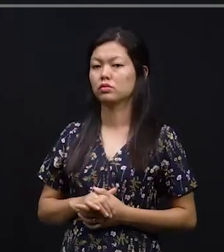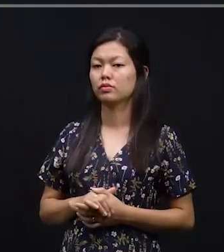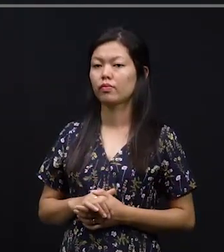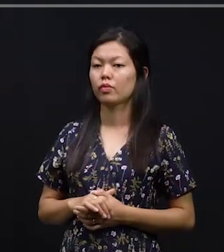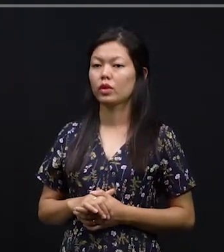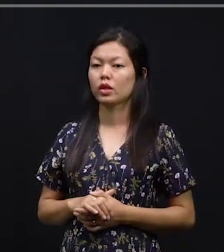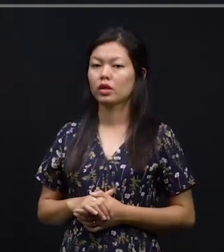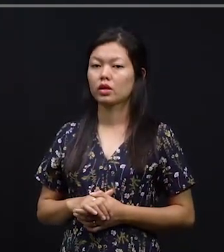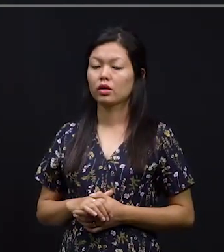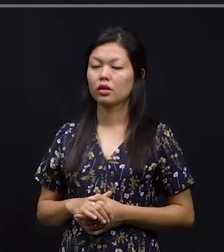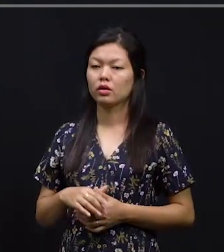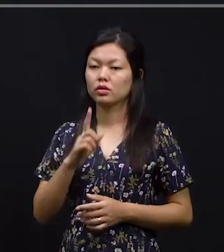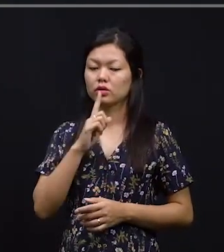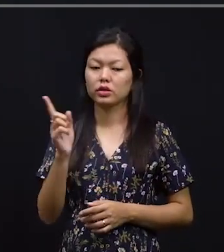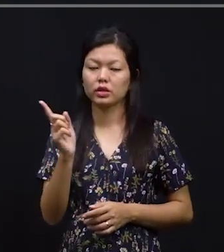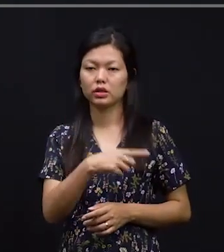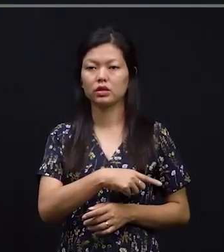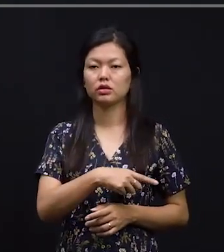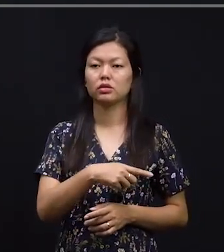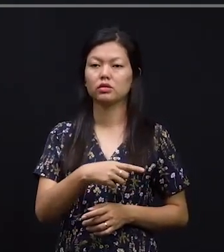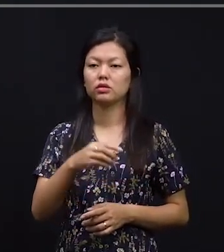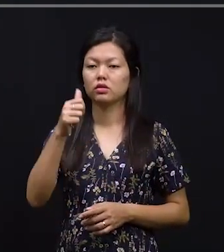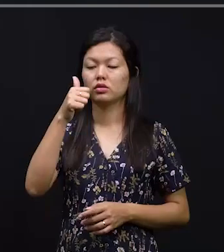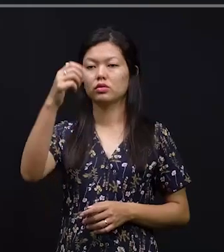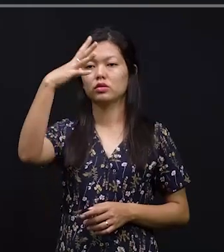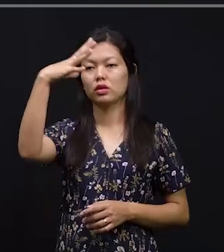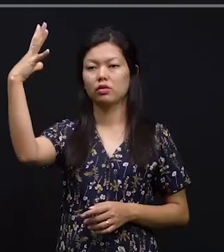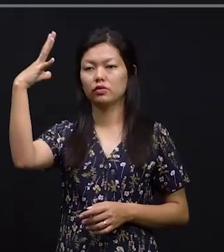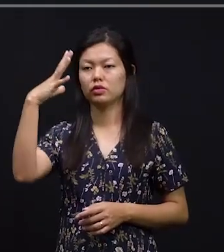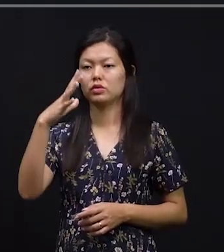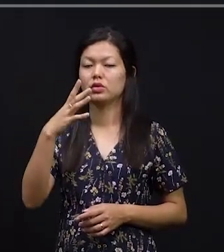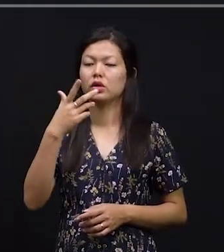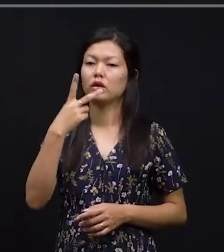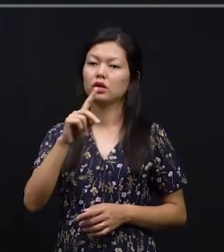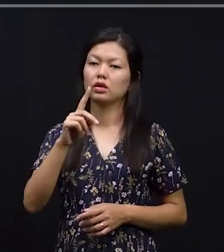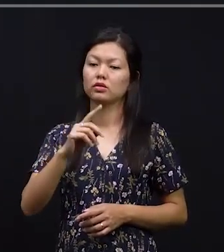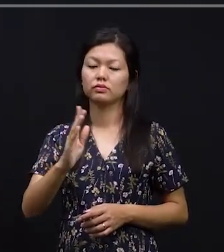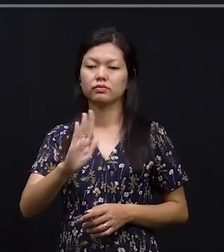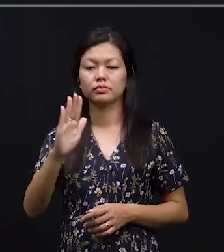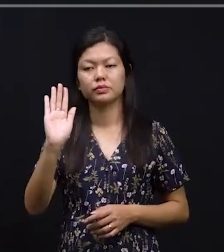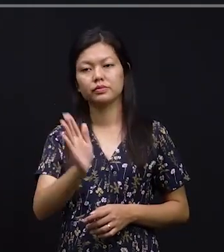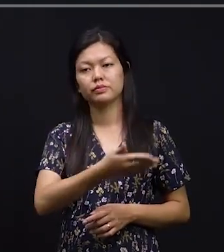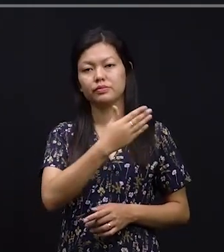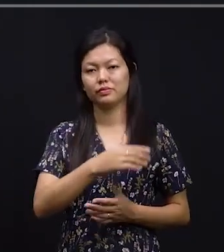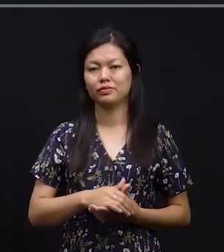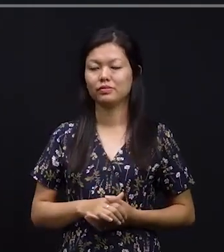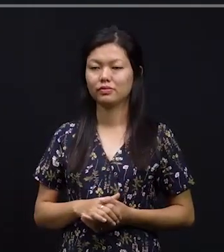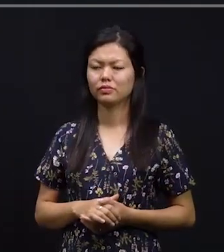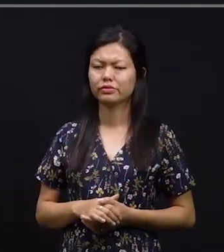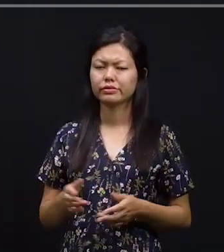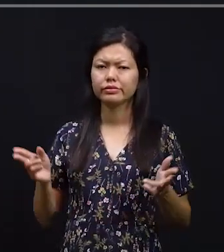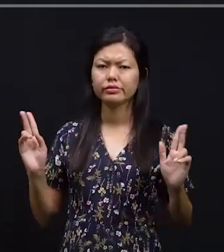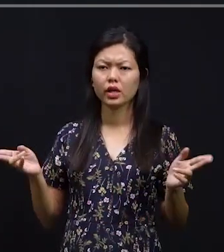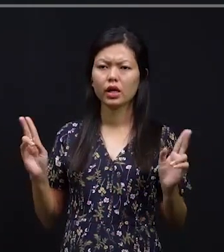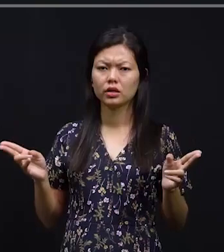said humbug, wished him good afternoon, and sent him back without anything. What we normally do is, when a group of kids come for